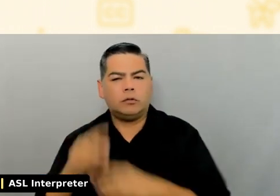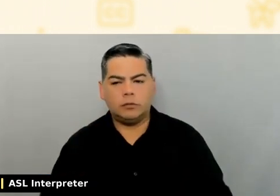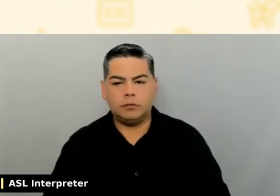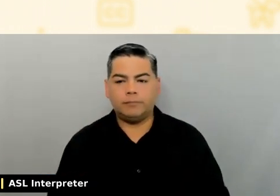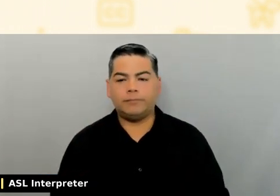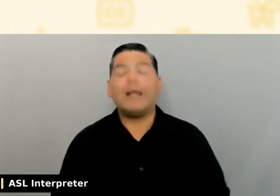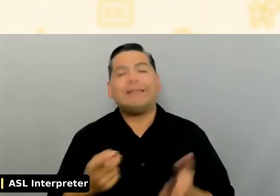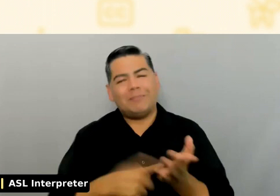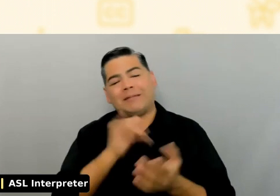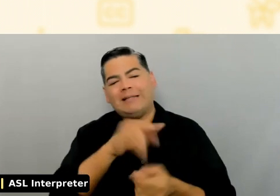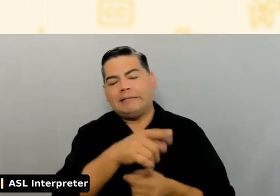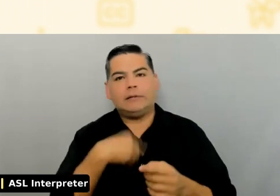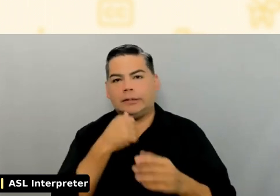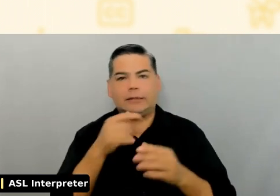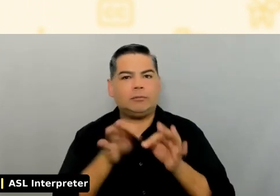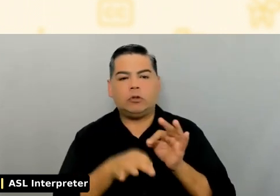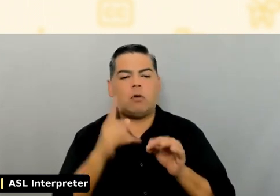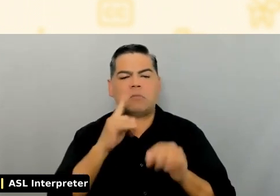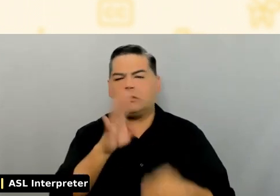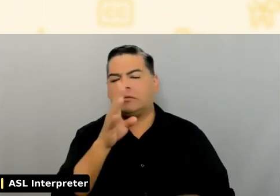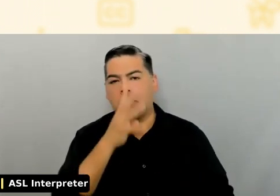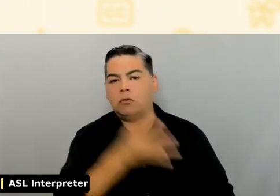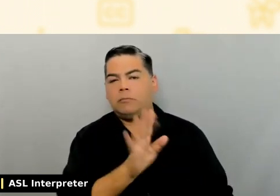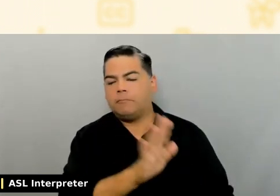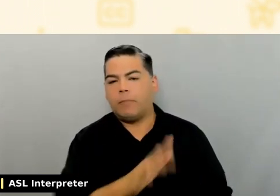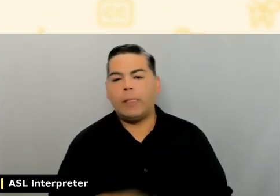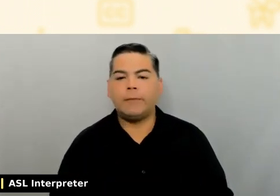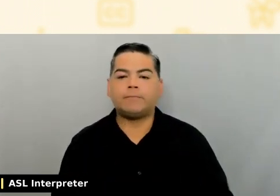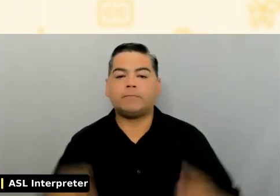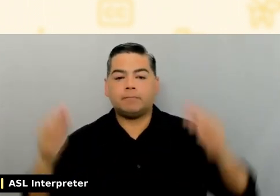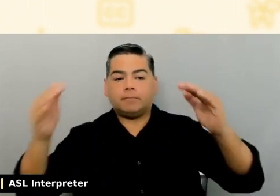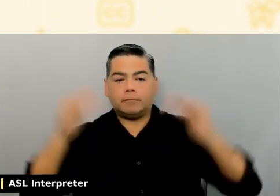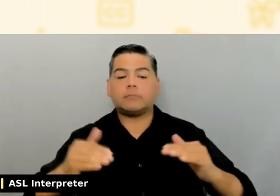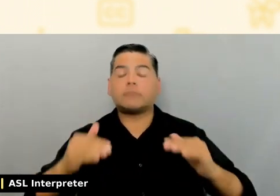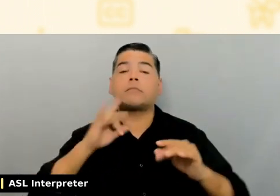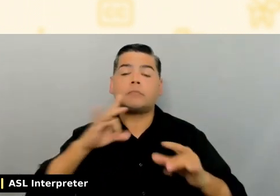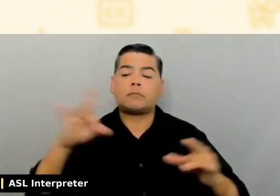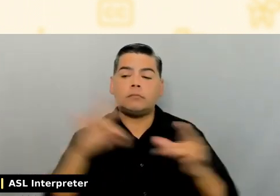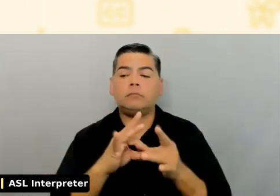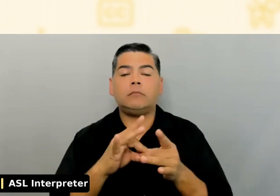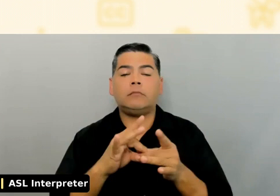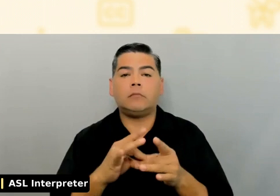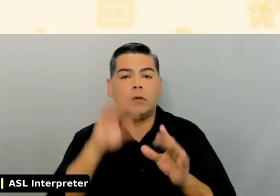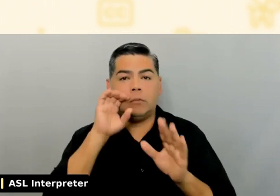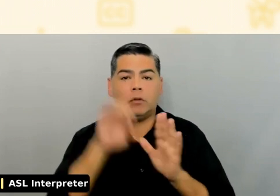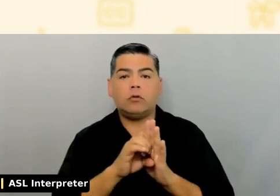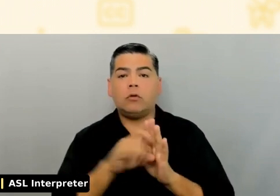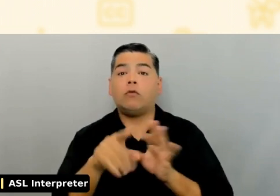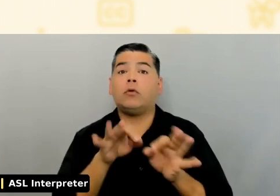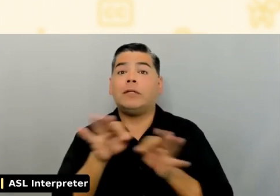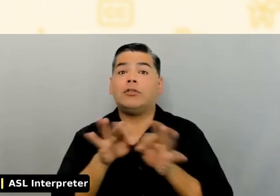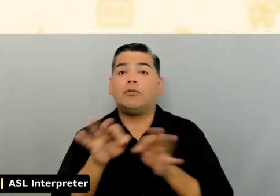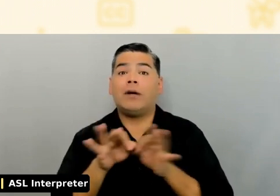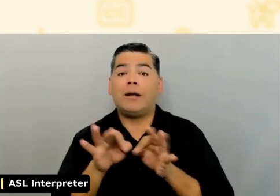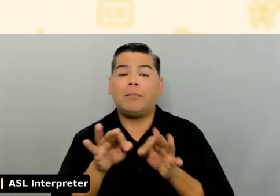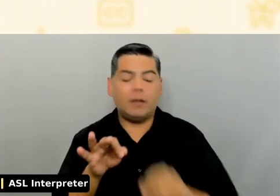simple to do, so I'm skipping that one. For linked images, instead of describing the image, you